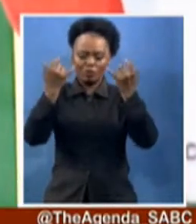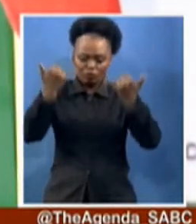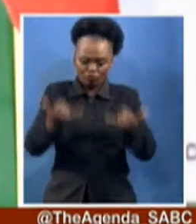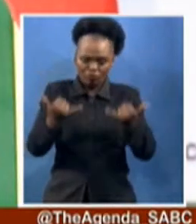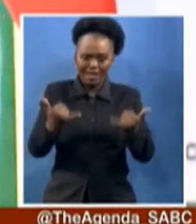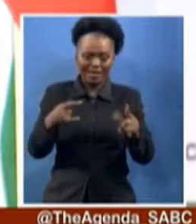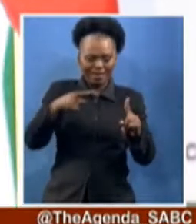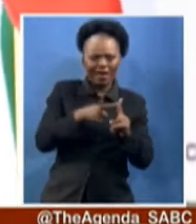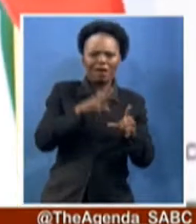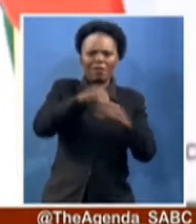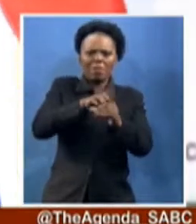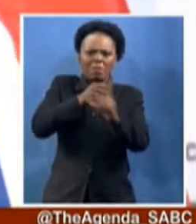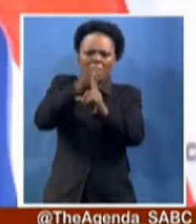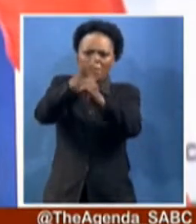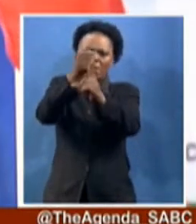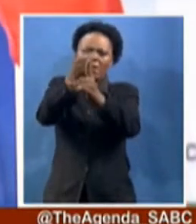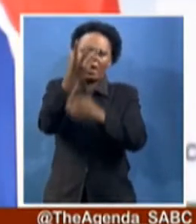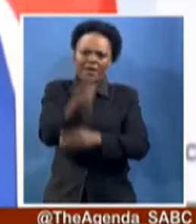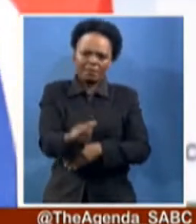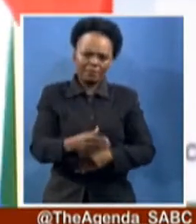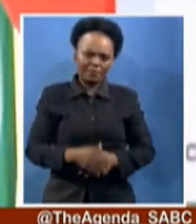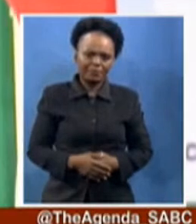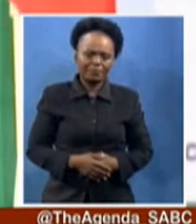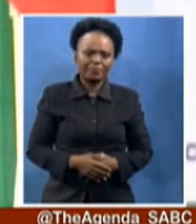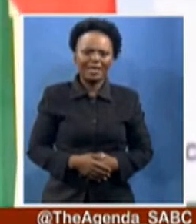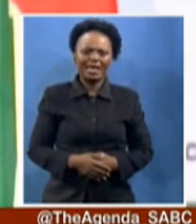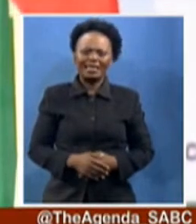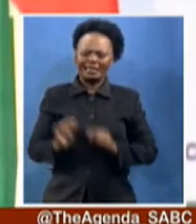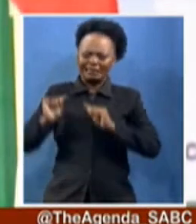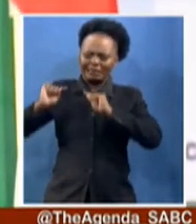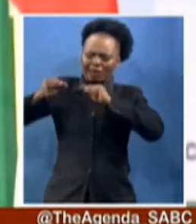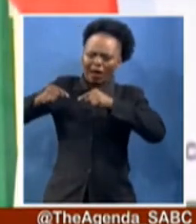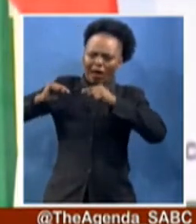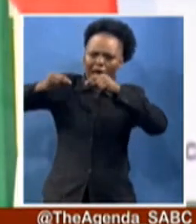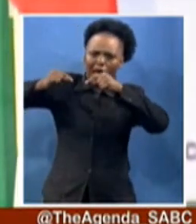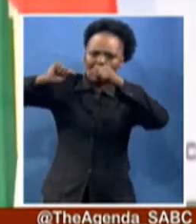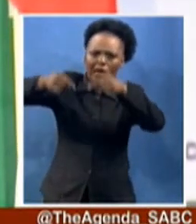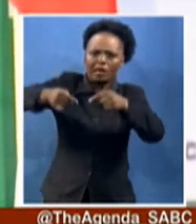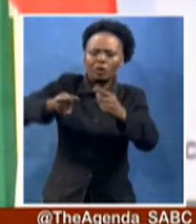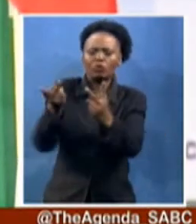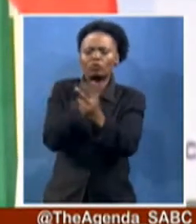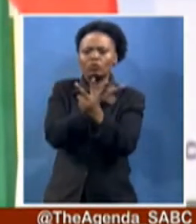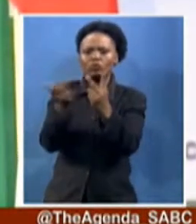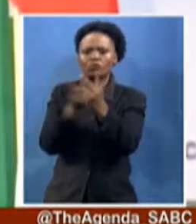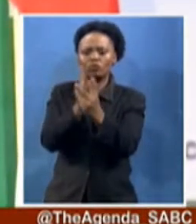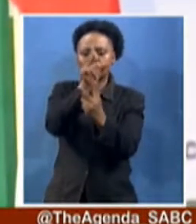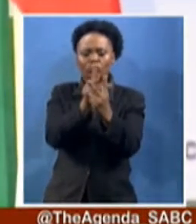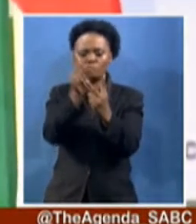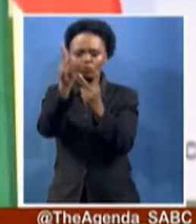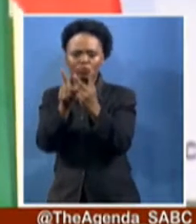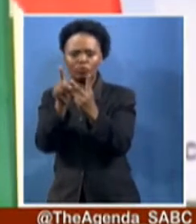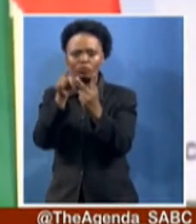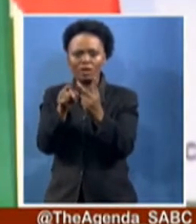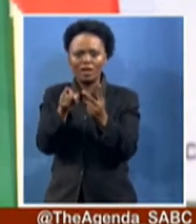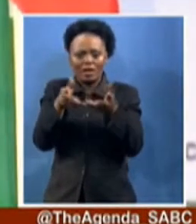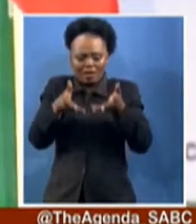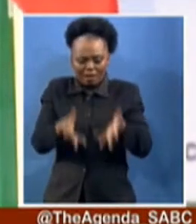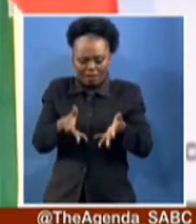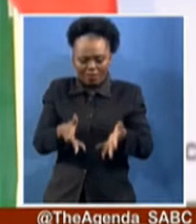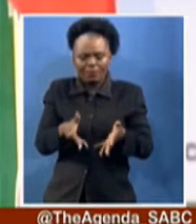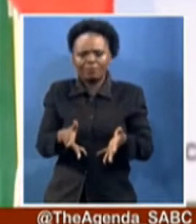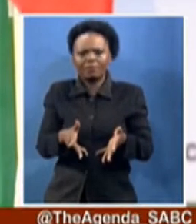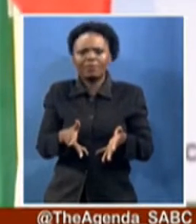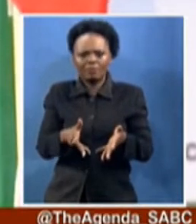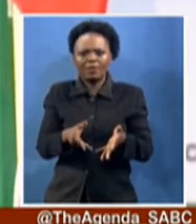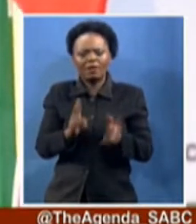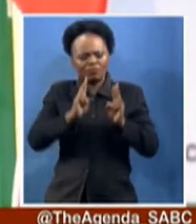The struggles of these two iconic figures of our country have left us a legacy of